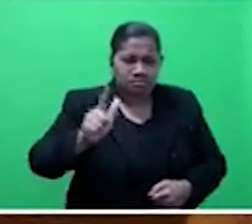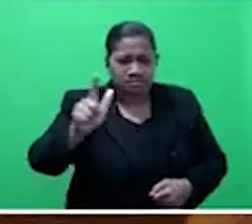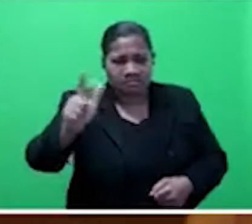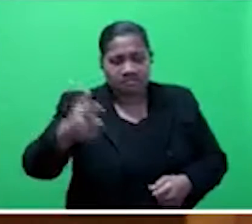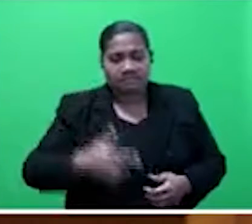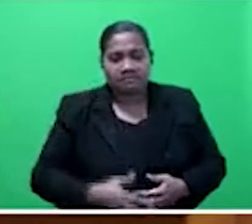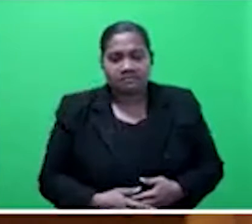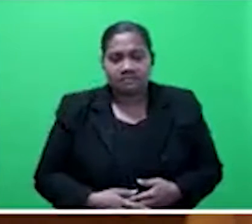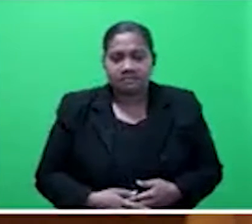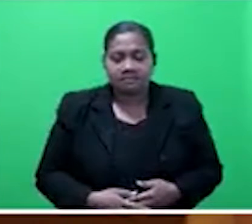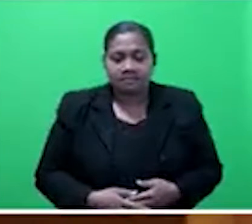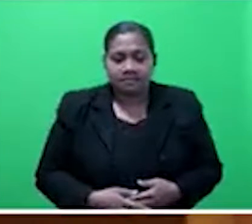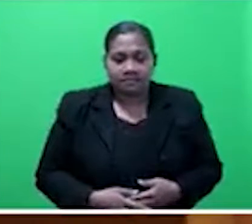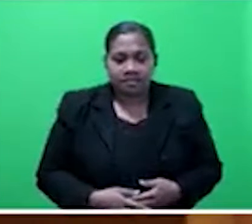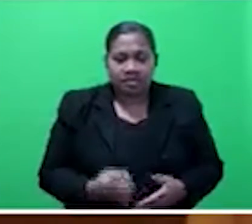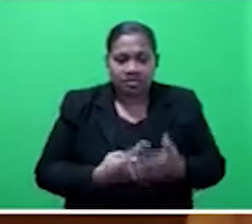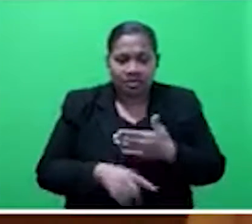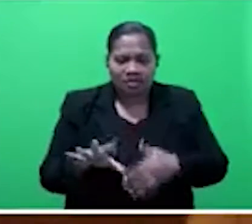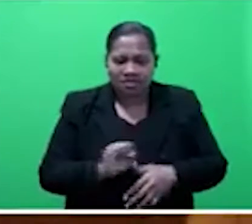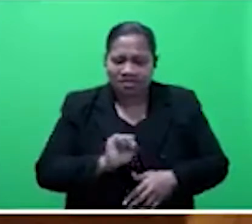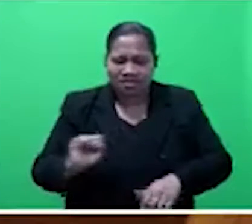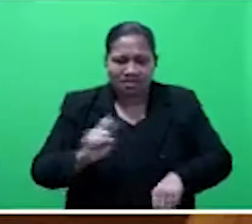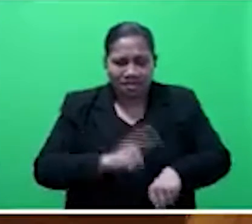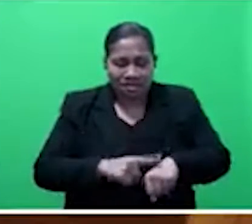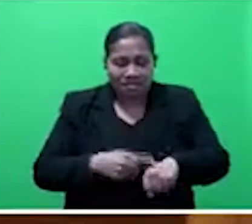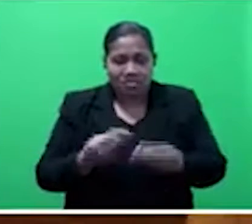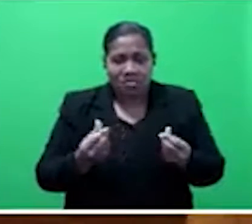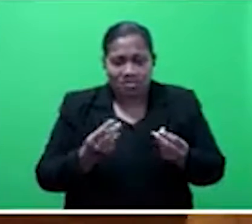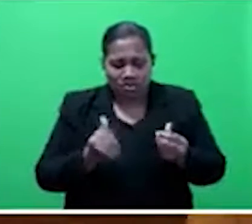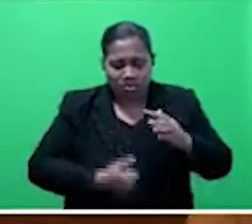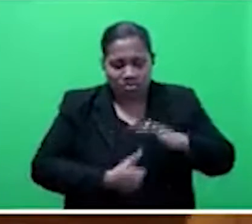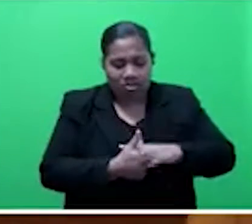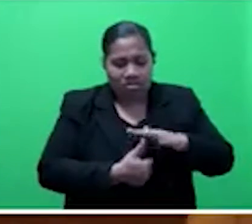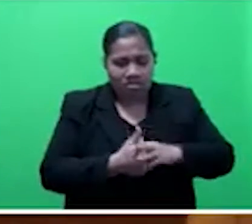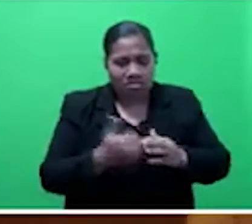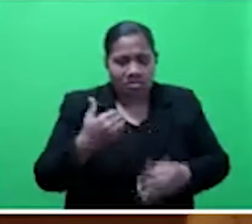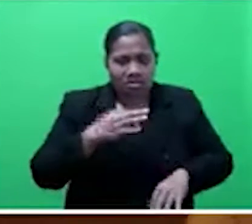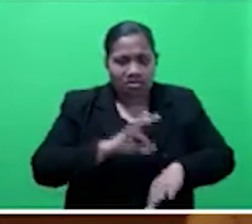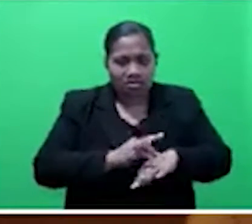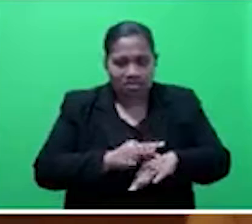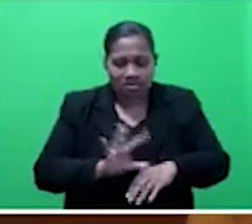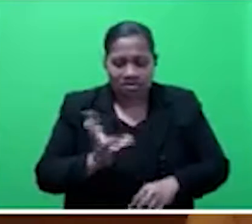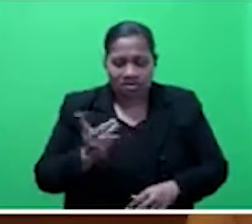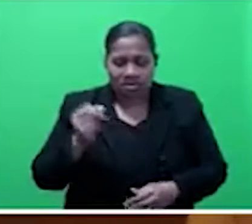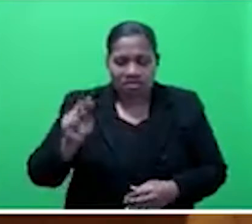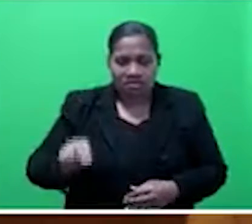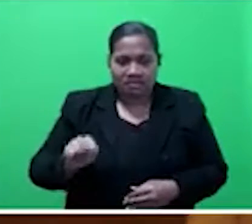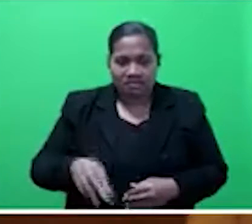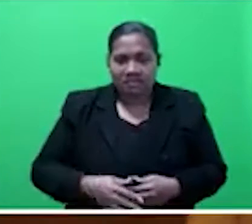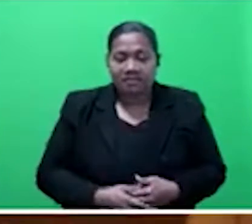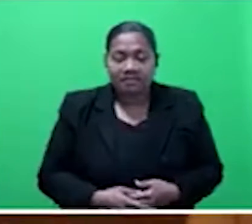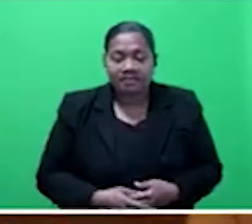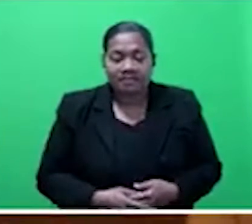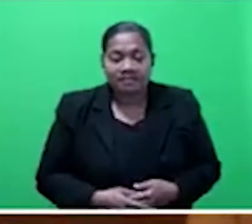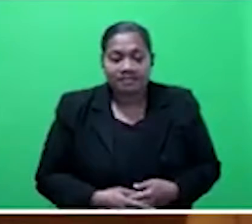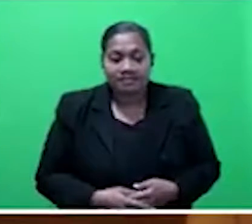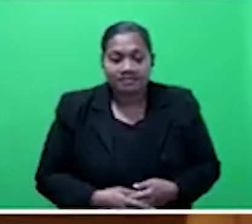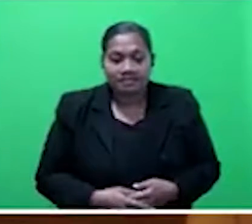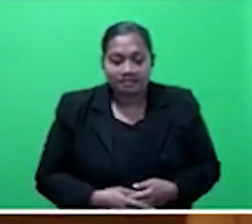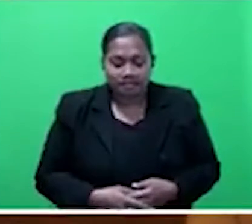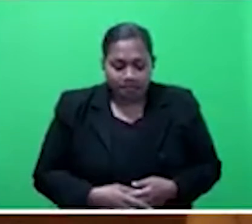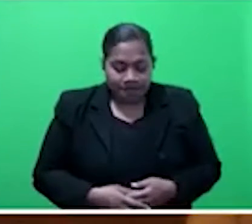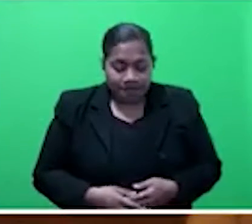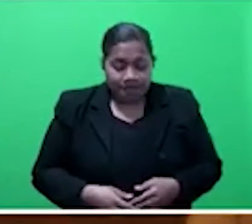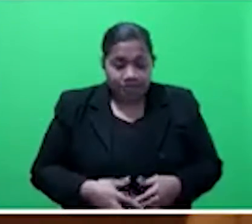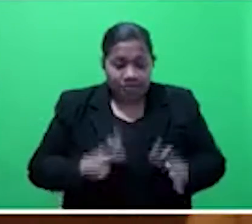considerable amount of their time and money to access the health services they need. With the success of this new